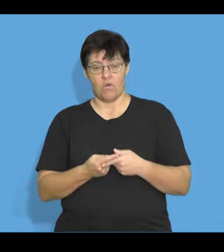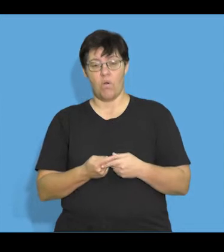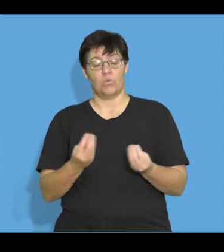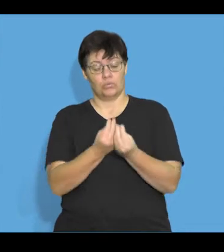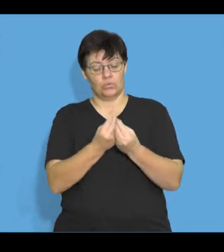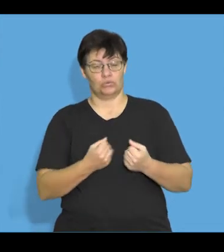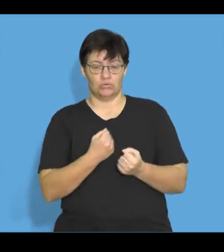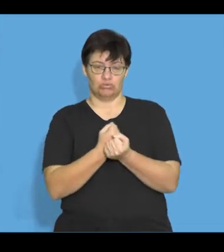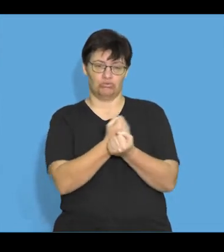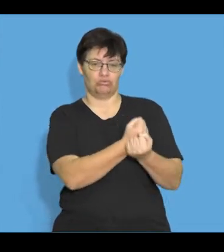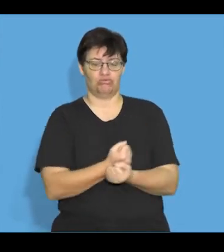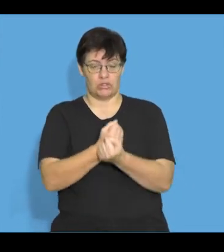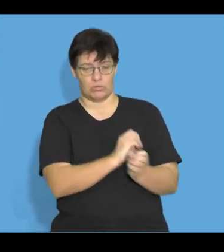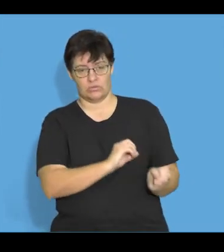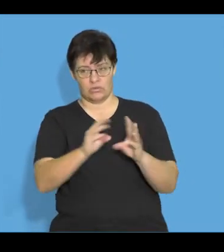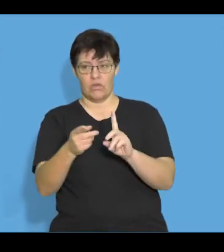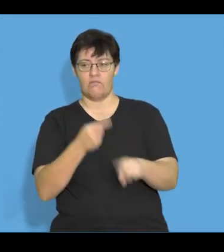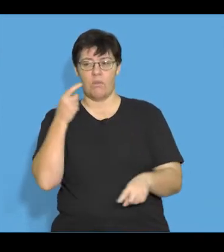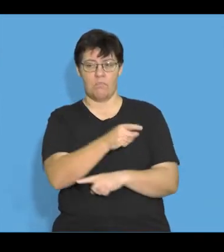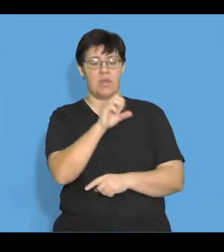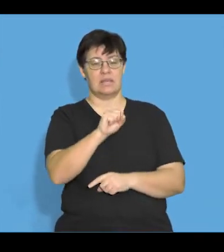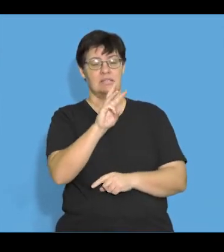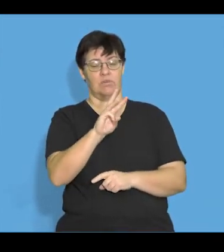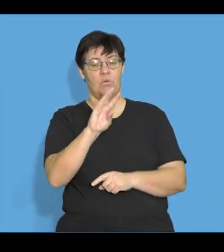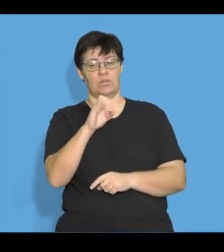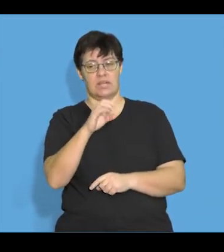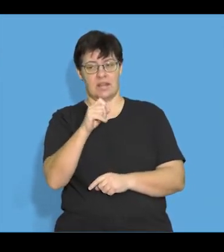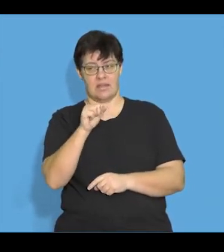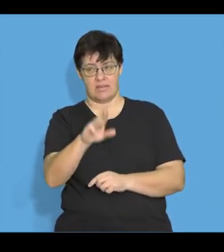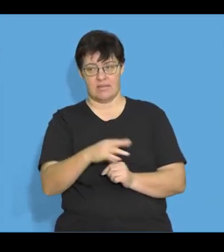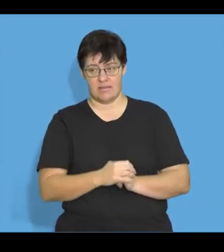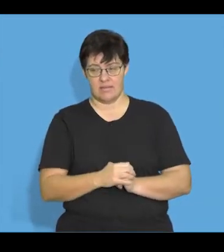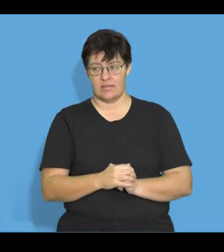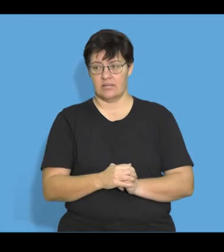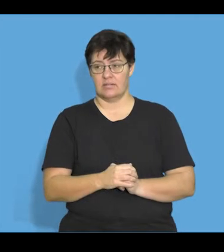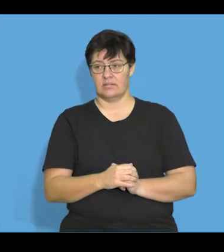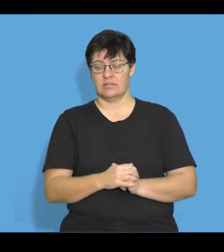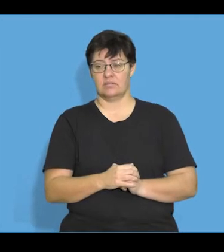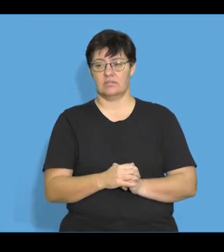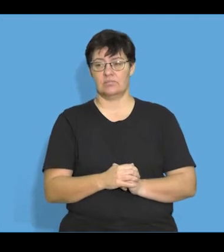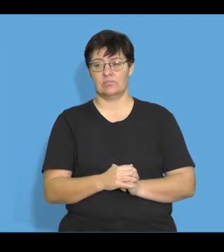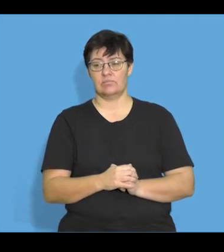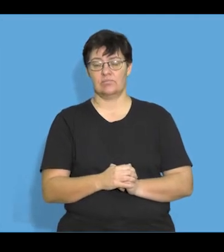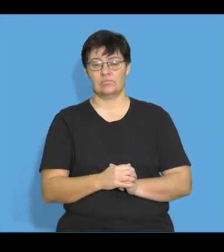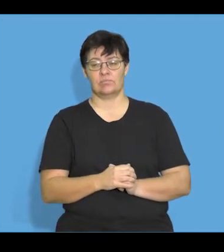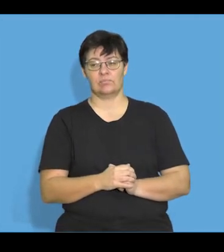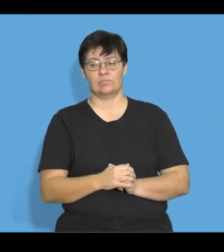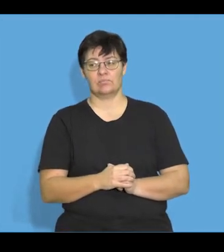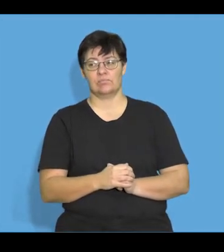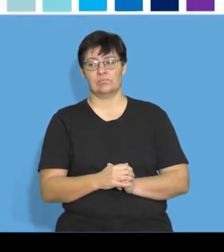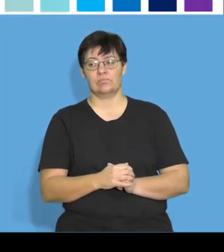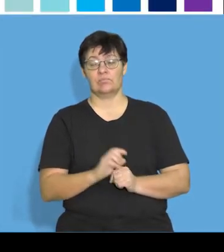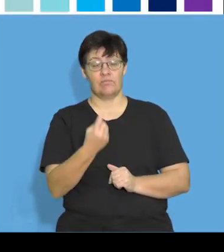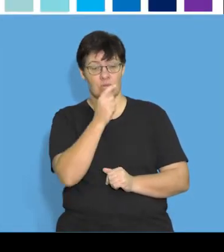on goods purchased from SW wholesalers, right? Okay, let's take this transaction firstly using